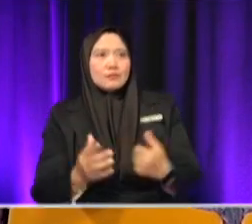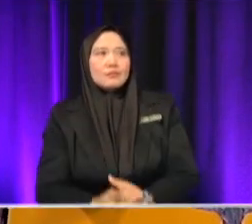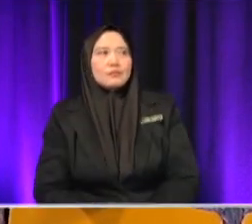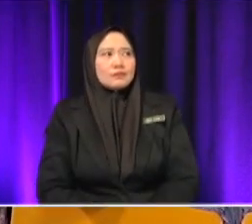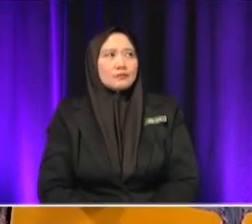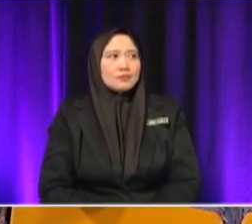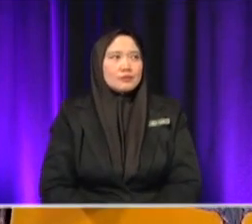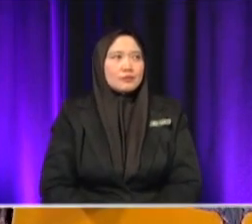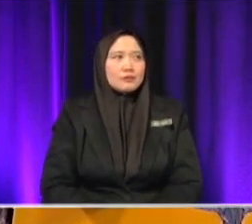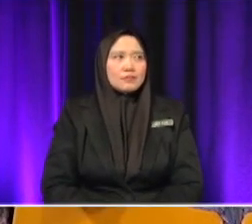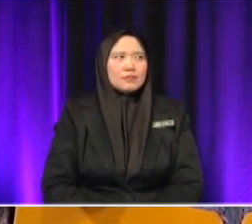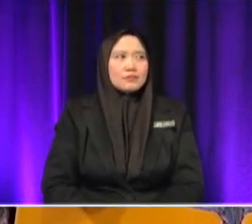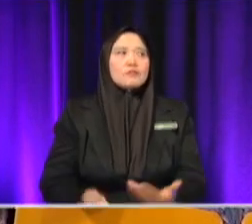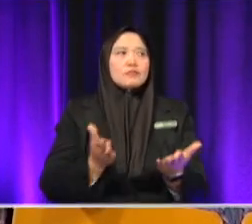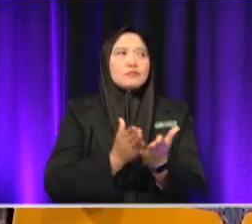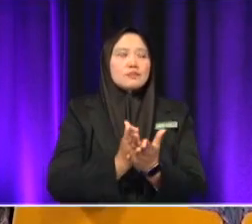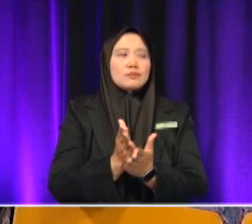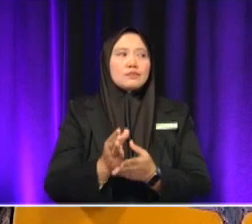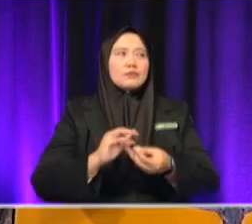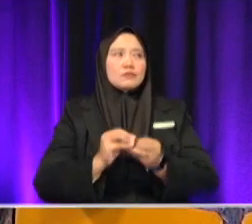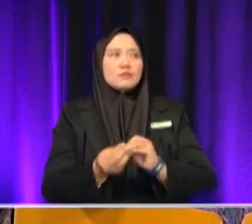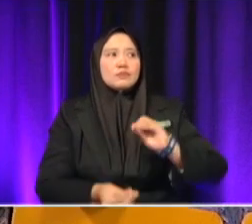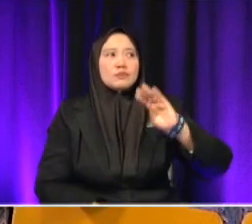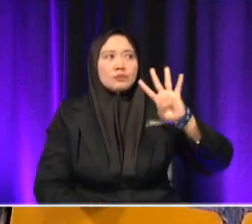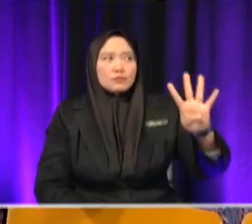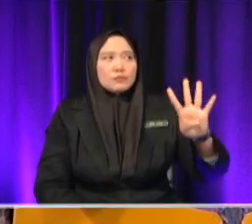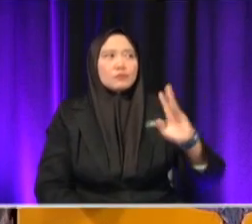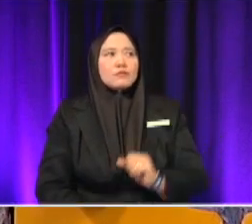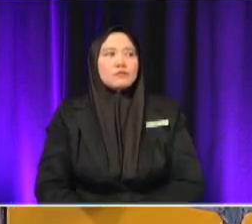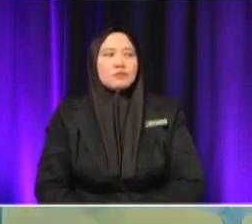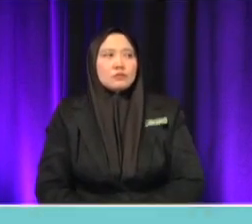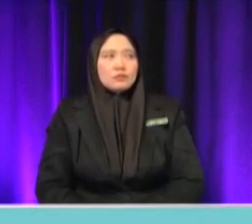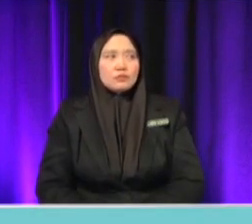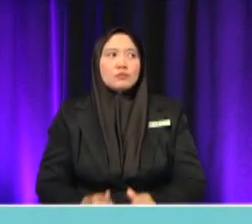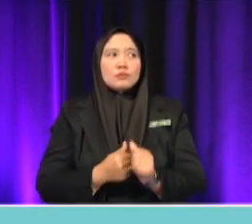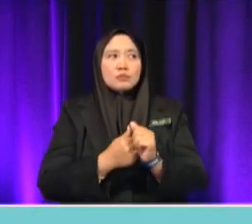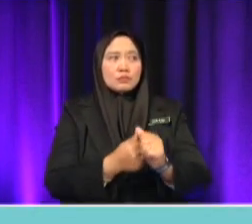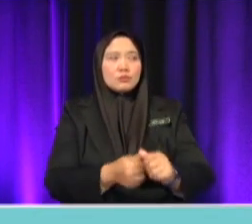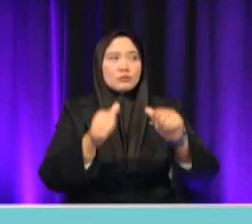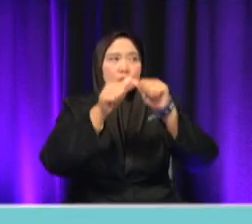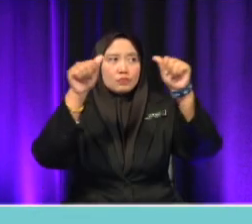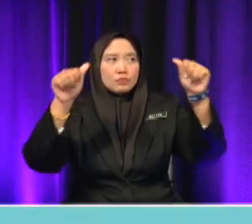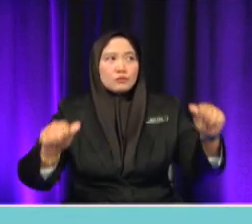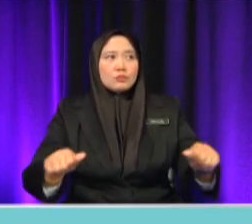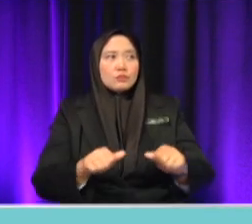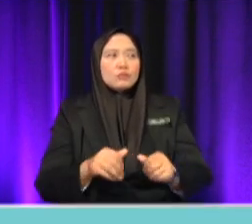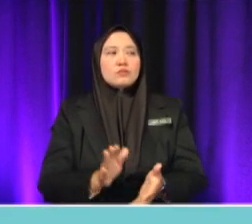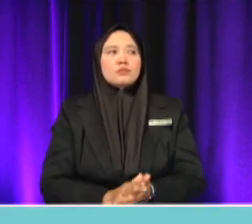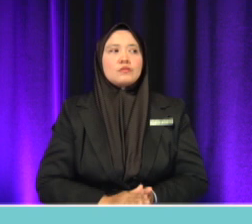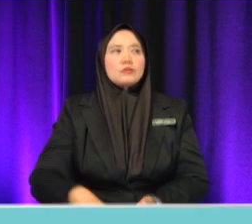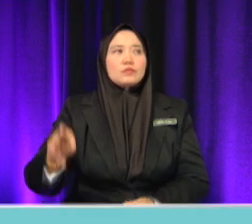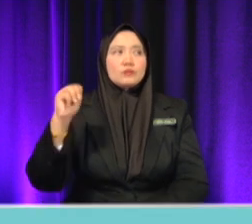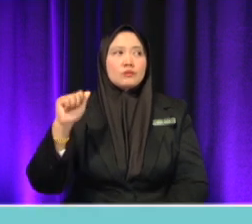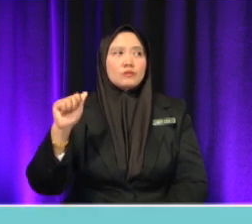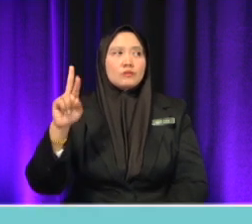Moving on to number 4, we have this question over here. According to the article, Martha Payne. So what's